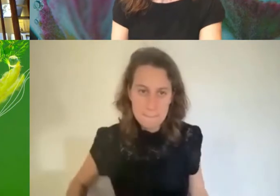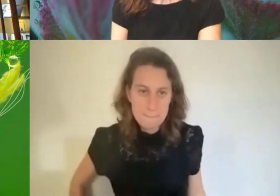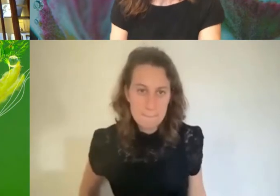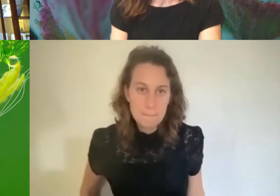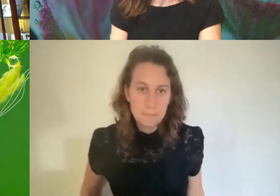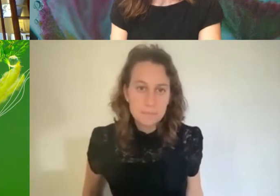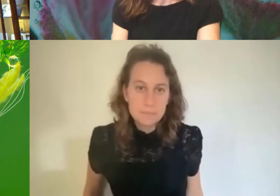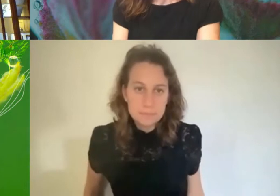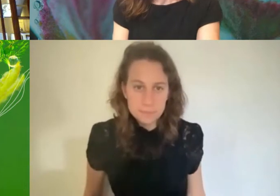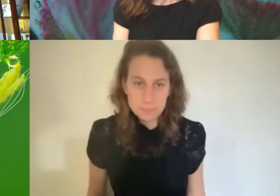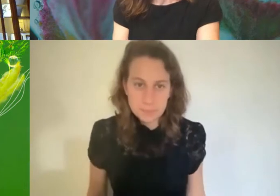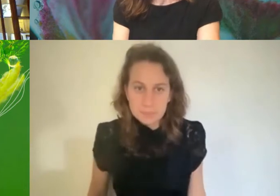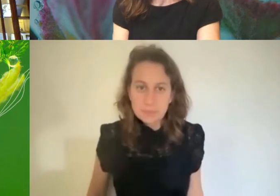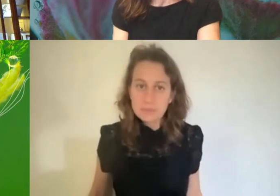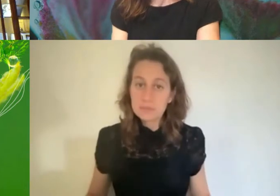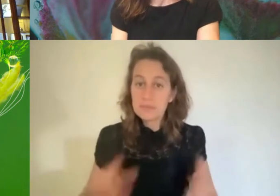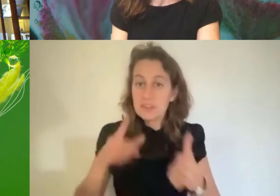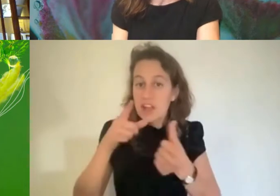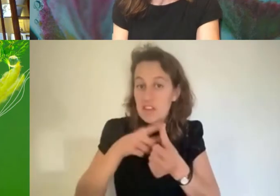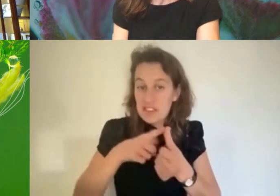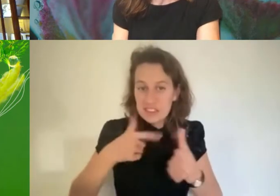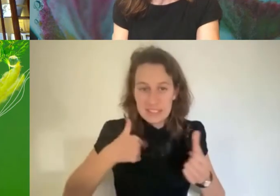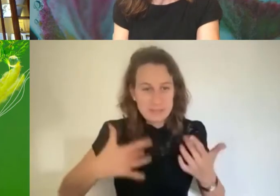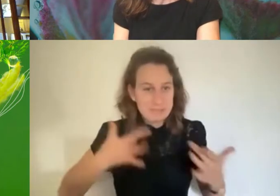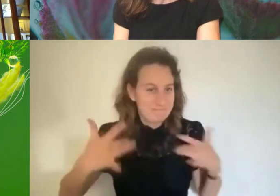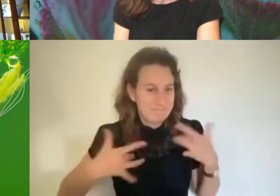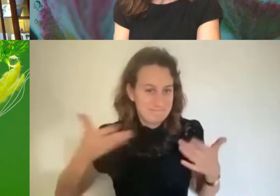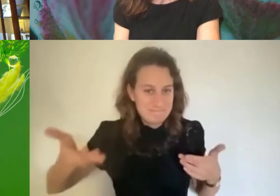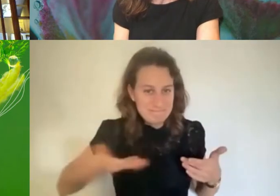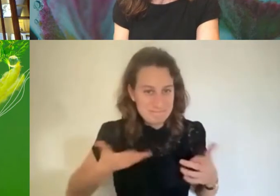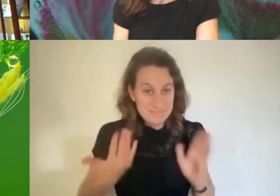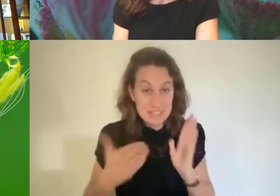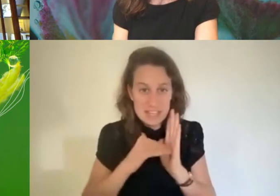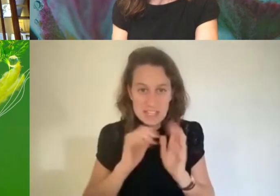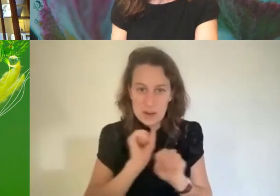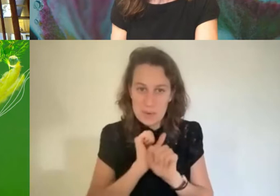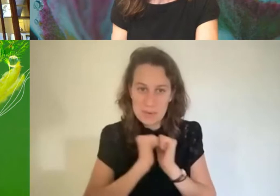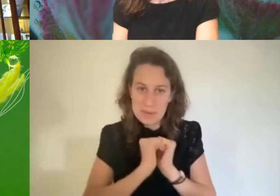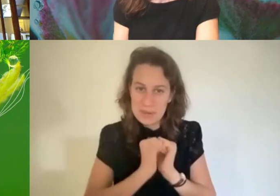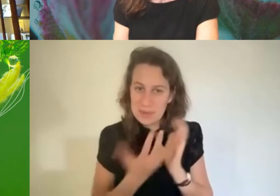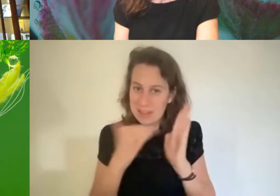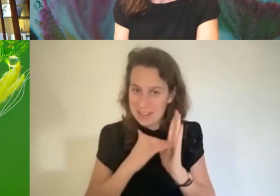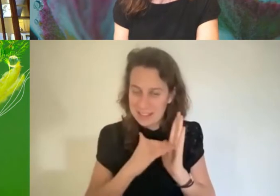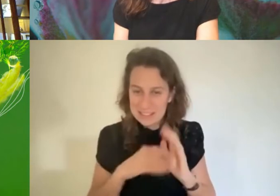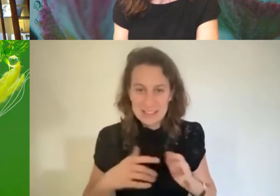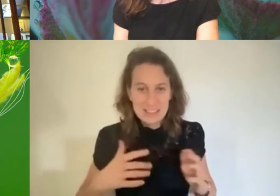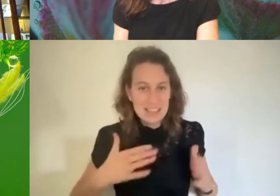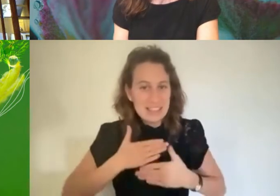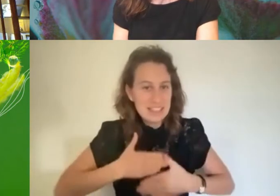Well, first, I was delighted to be invited again and to have the opportunity to work with you again. I so